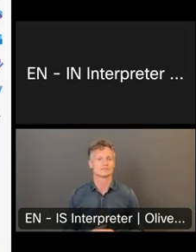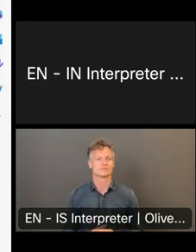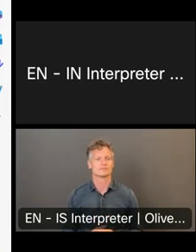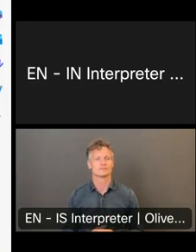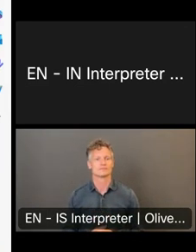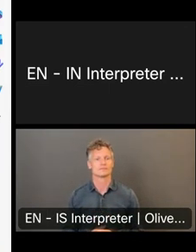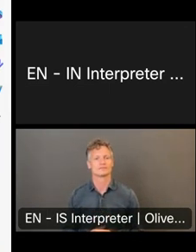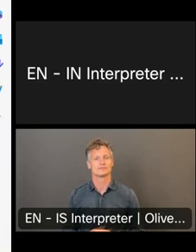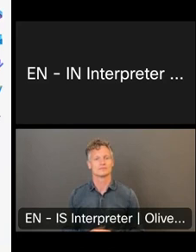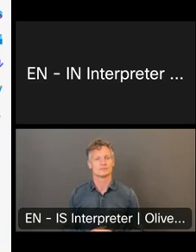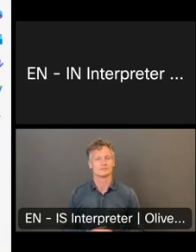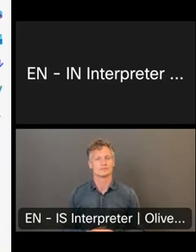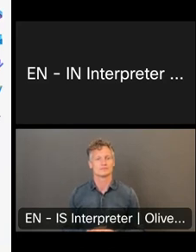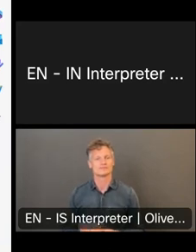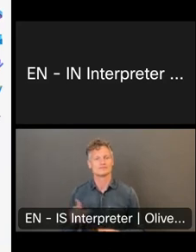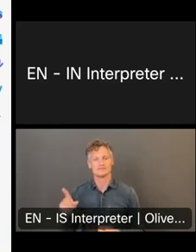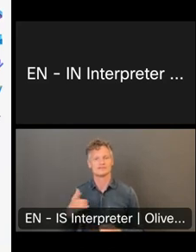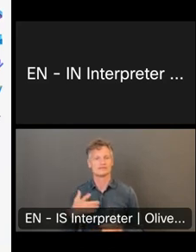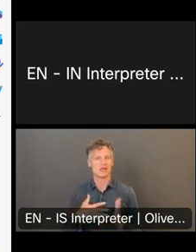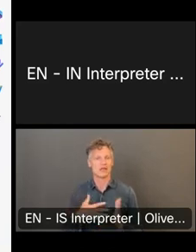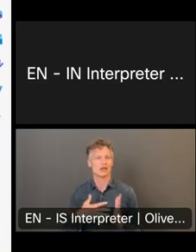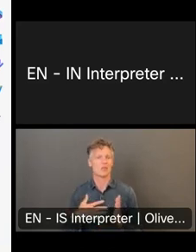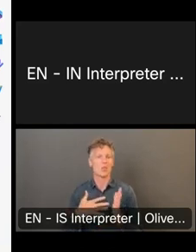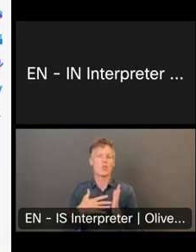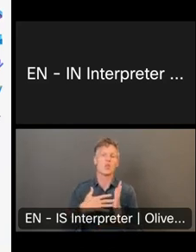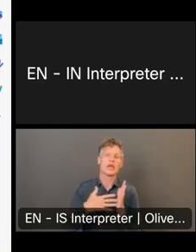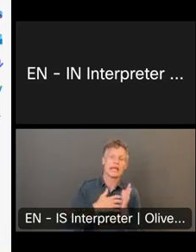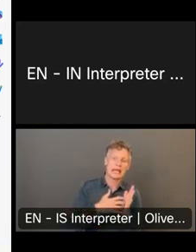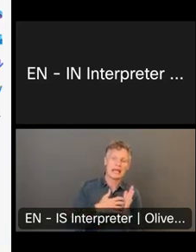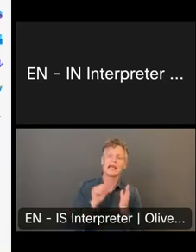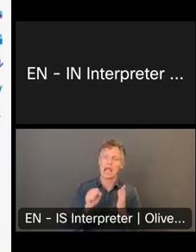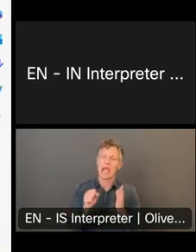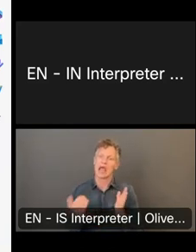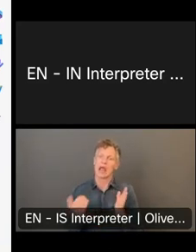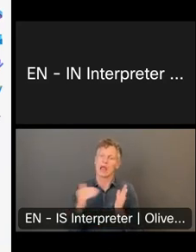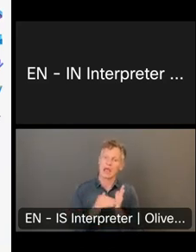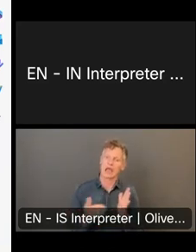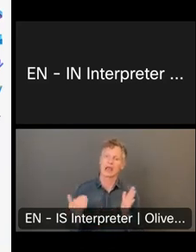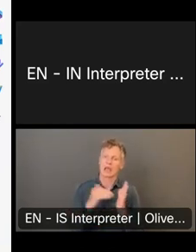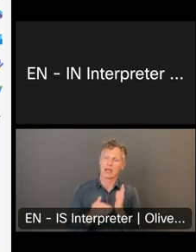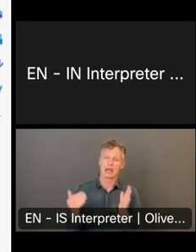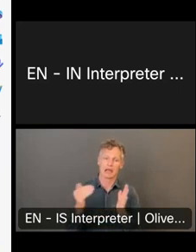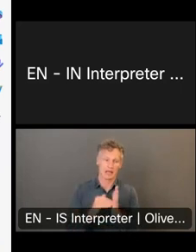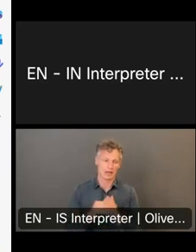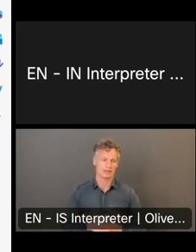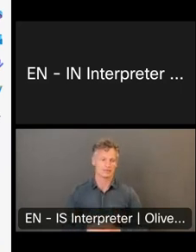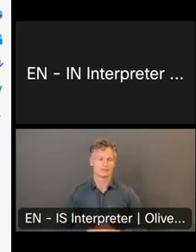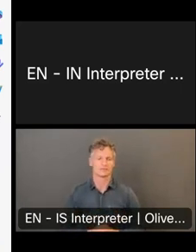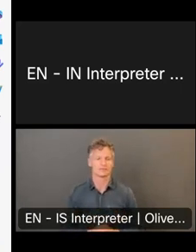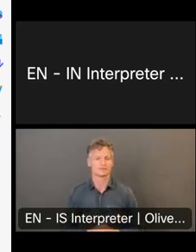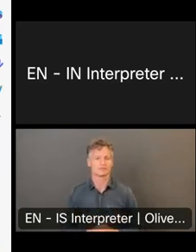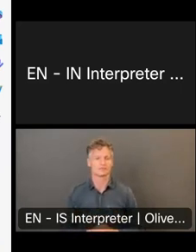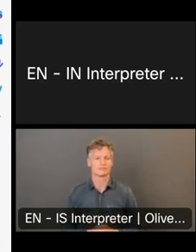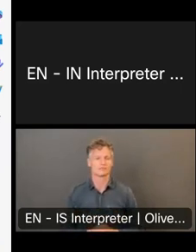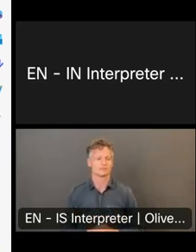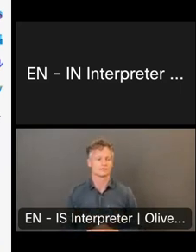expression. Weakening recommences and so on without end. Loss of expressive power then arises from the staleness of